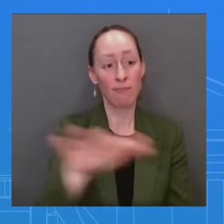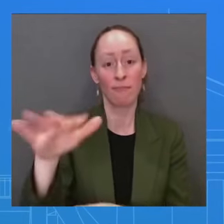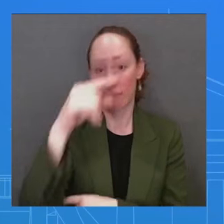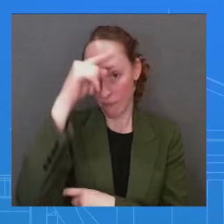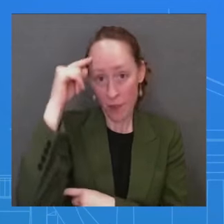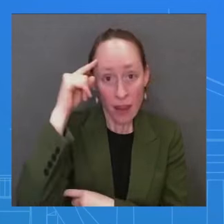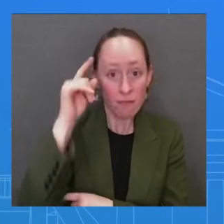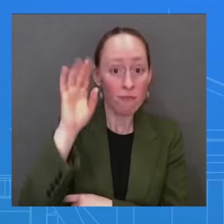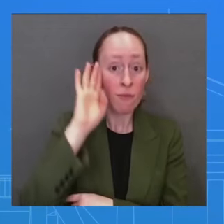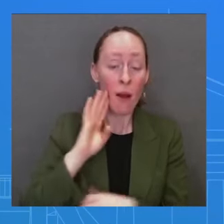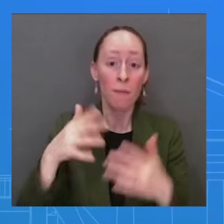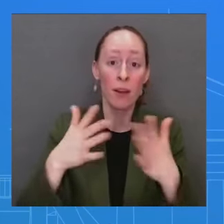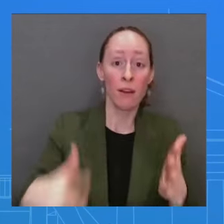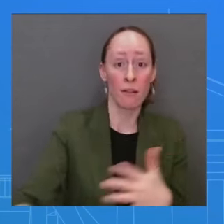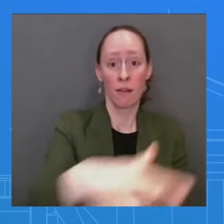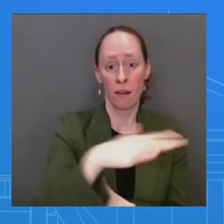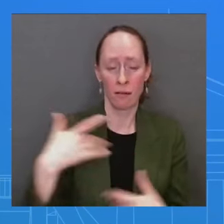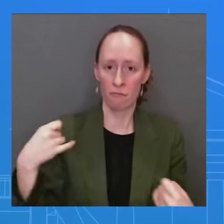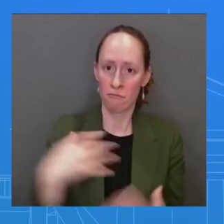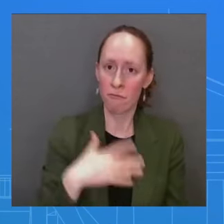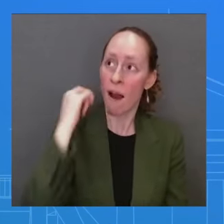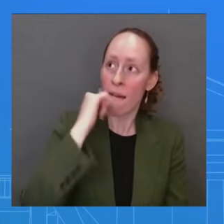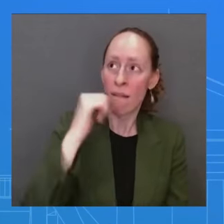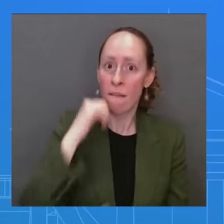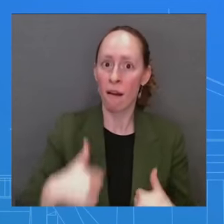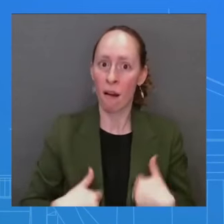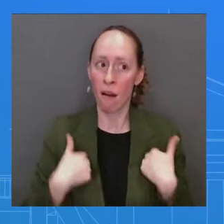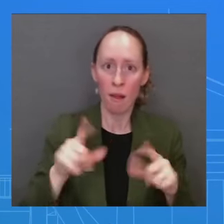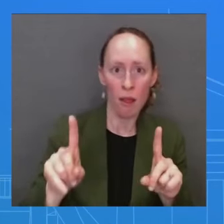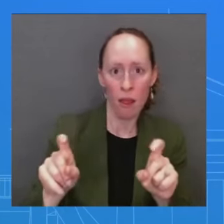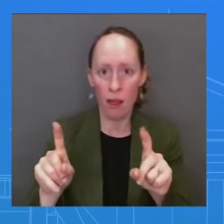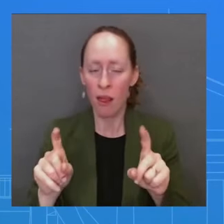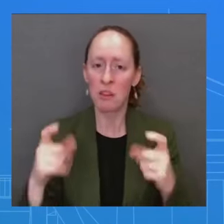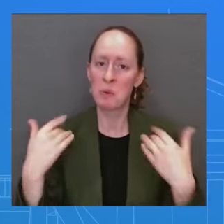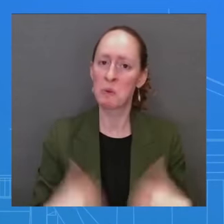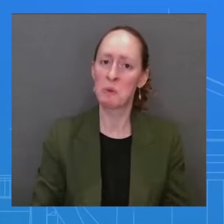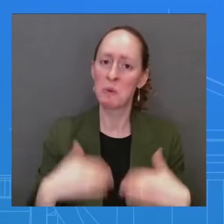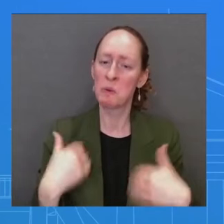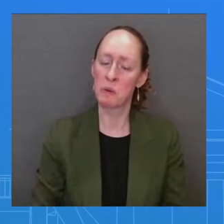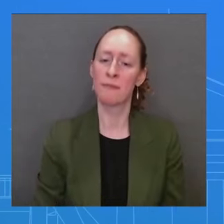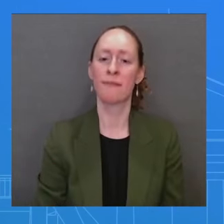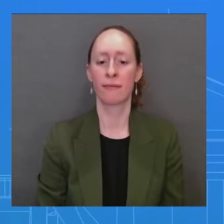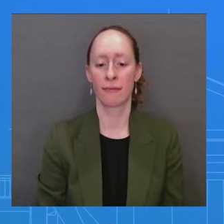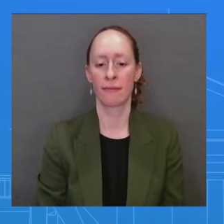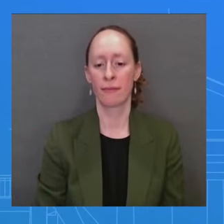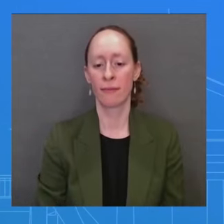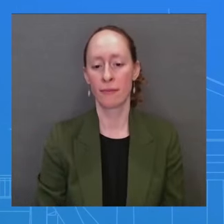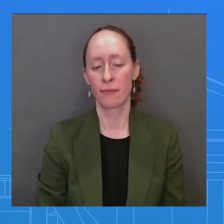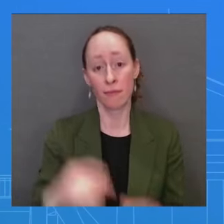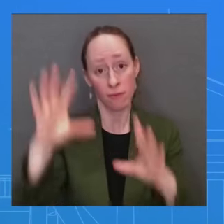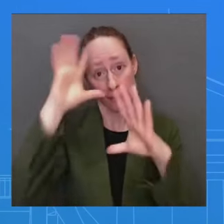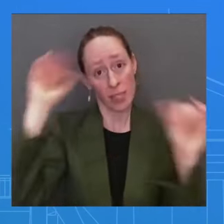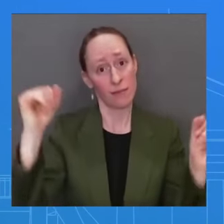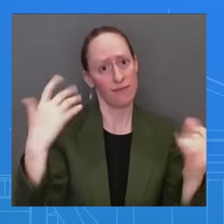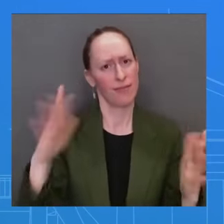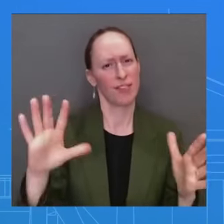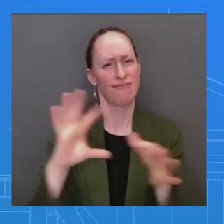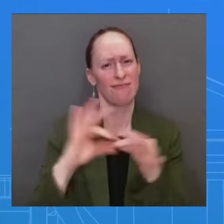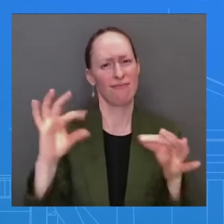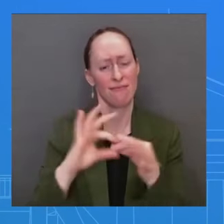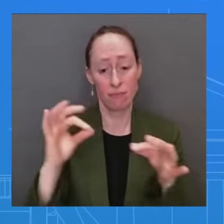experience across many communities. As the President said, real and lasting change will only come if we